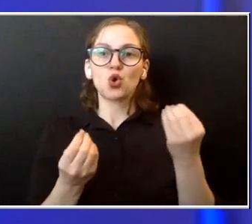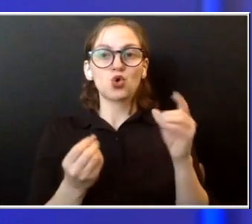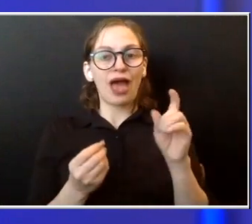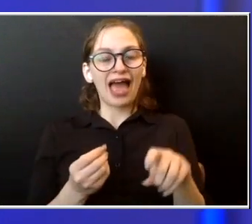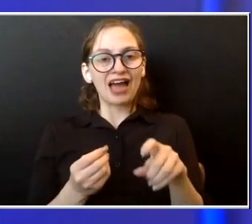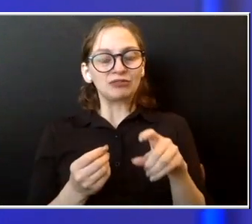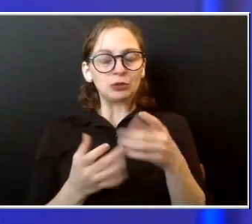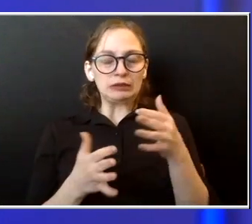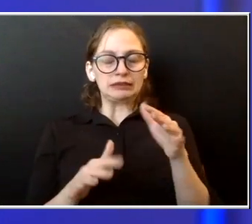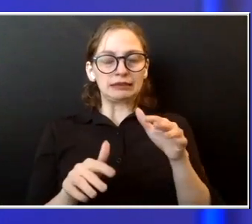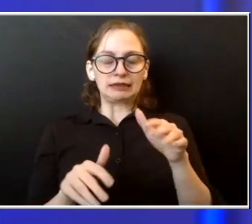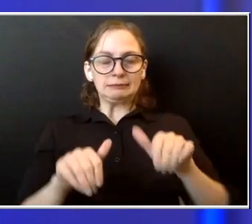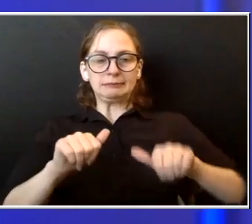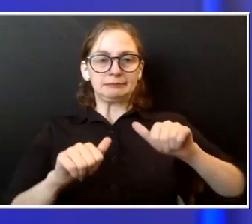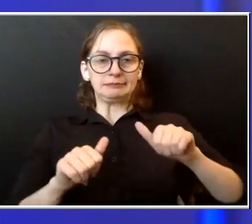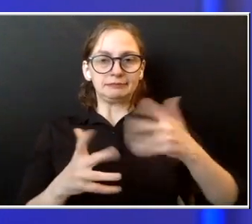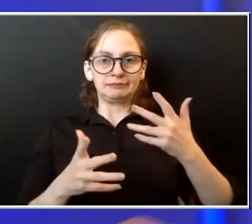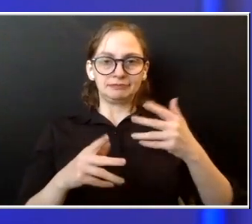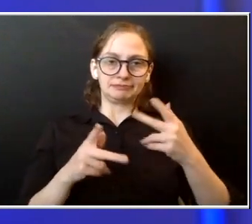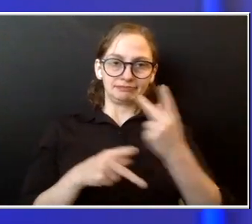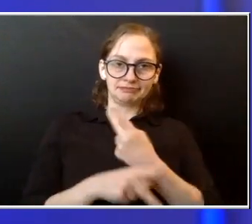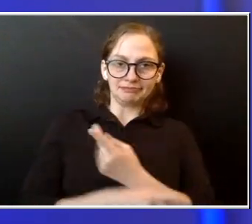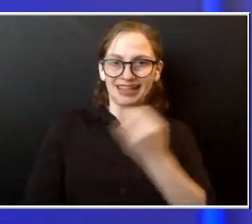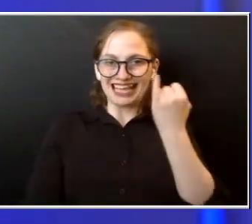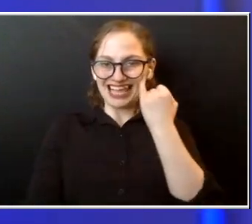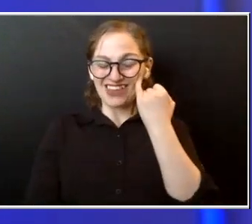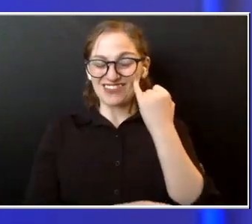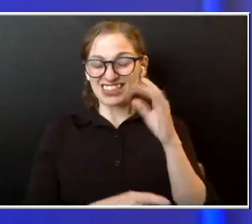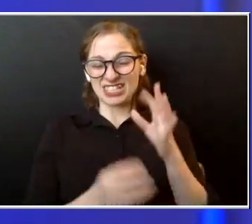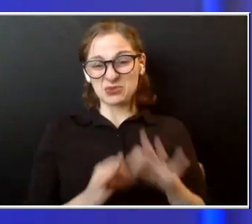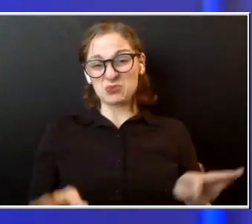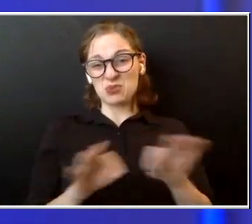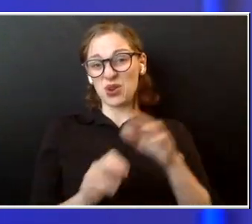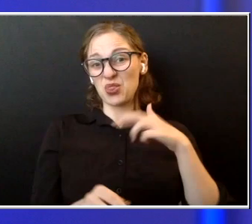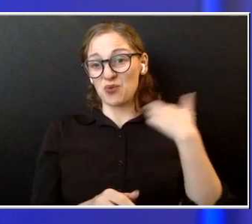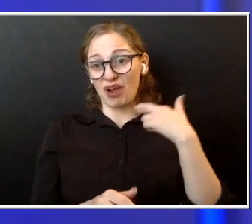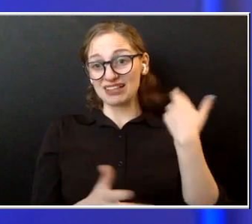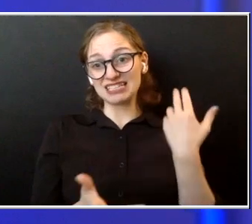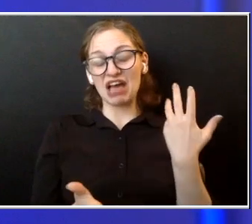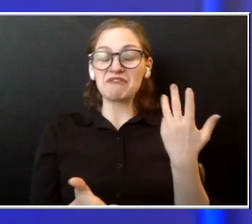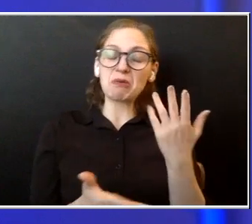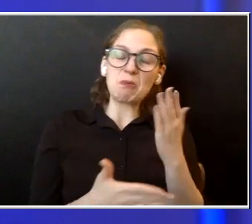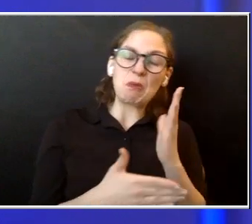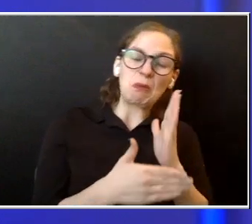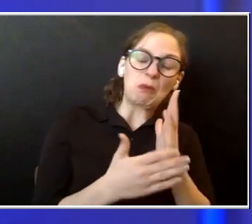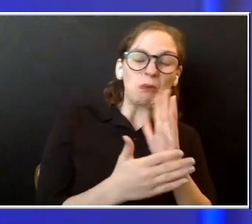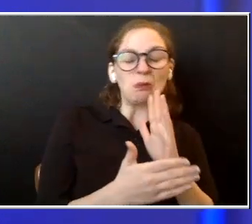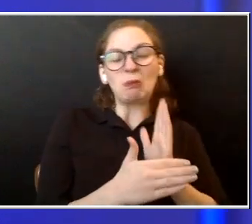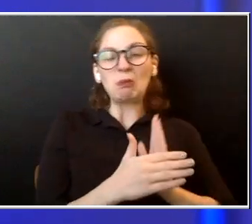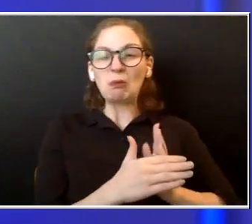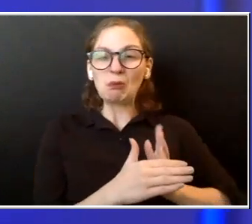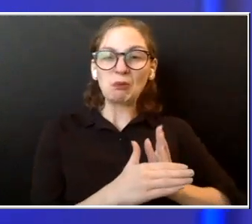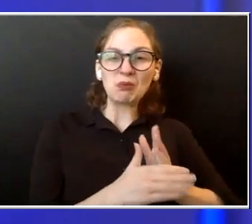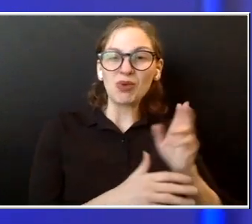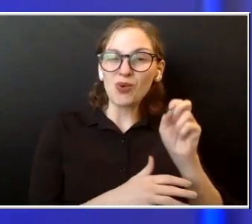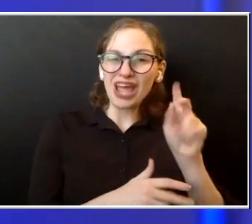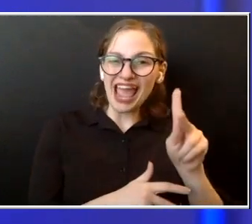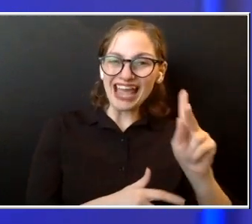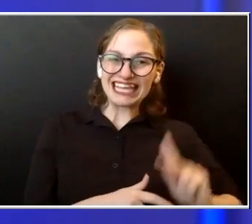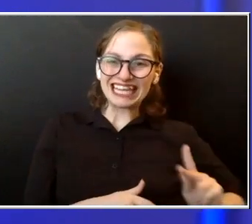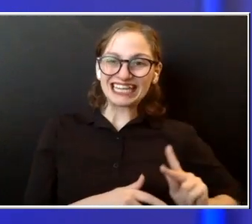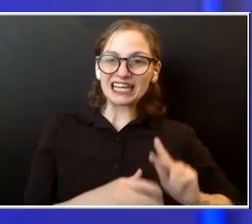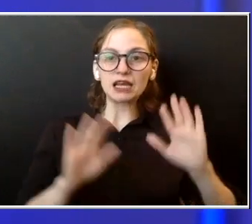putting someone through that risk of a marginal kidney versus them not even having that operation, because you might make them